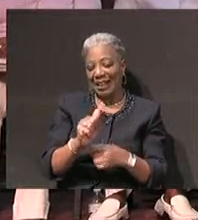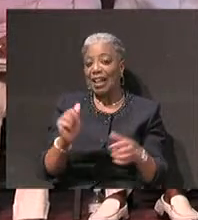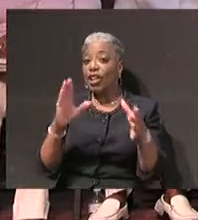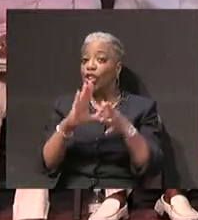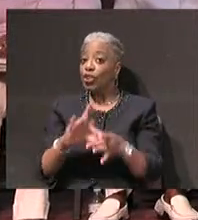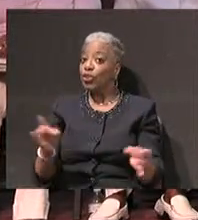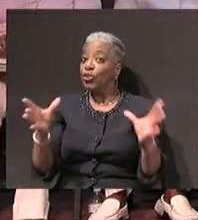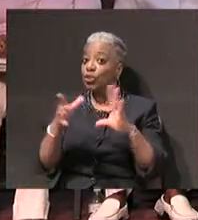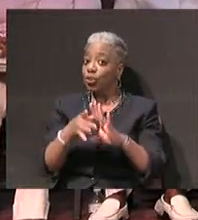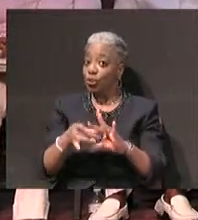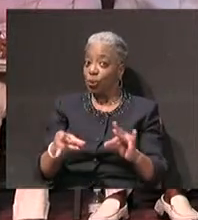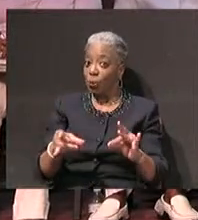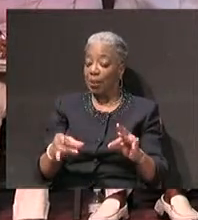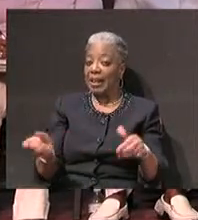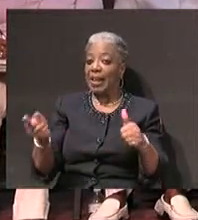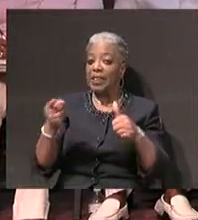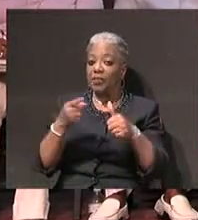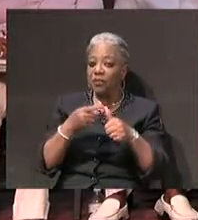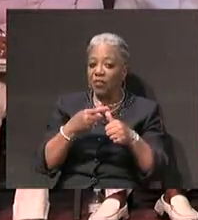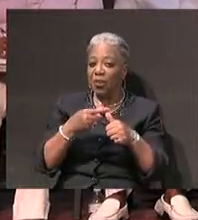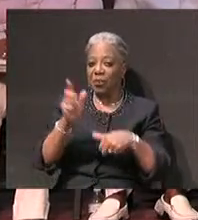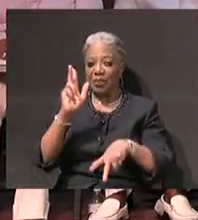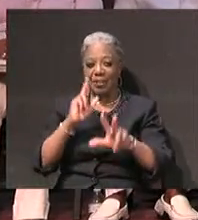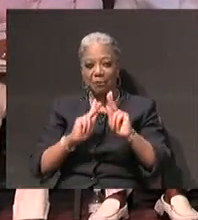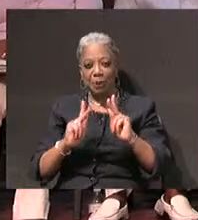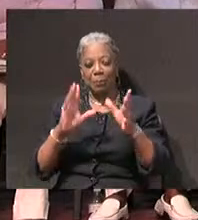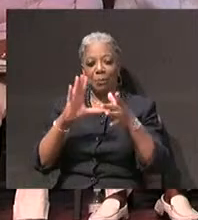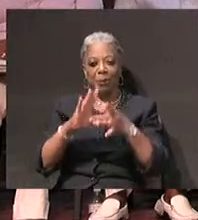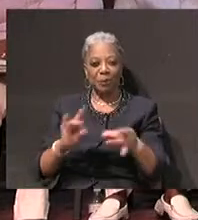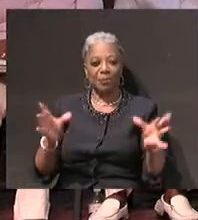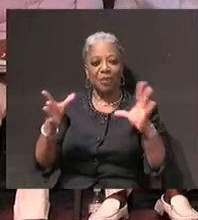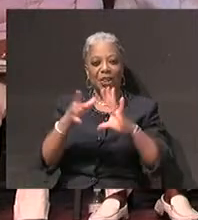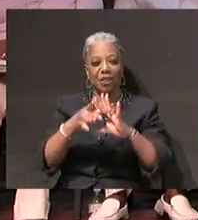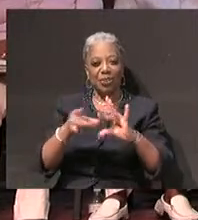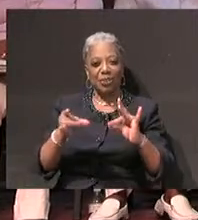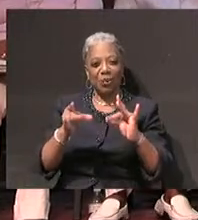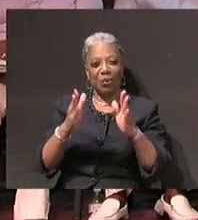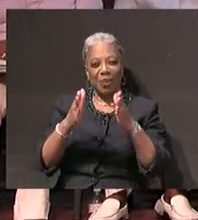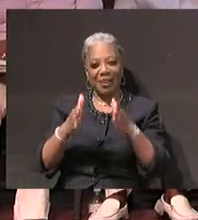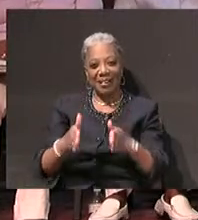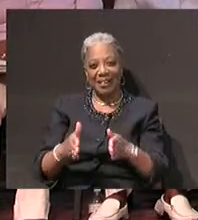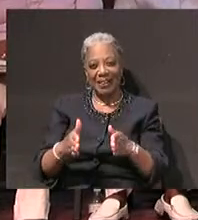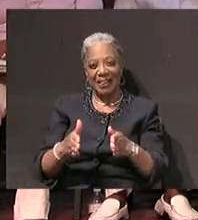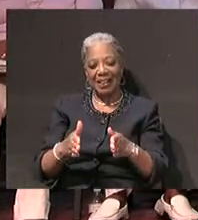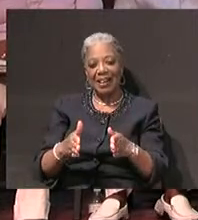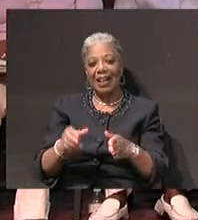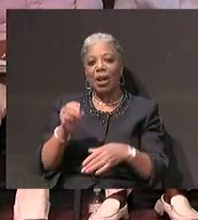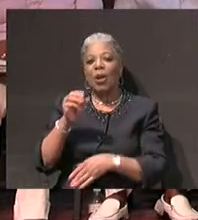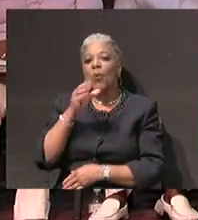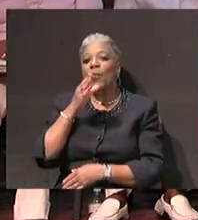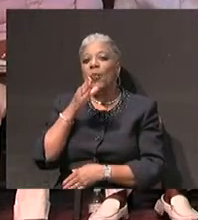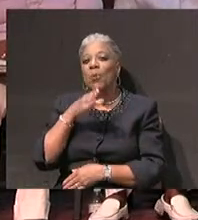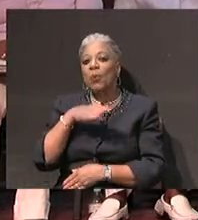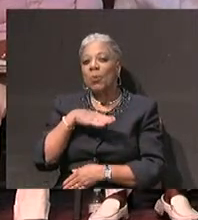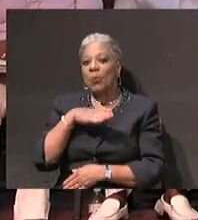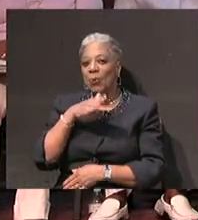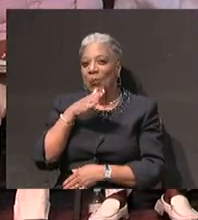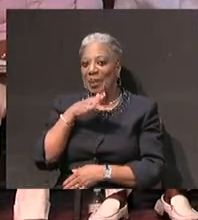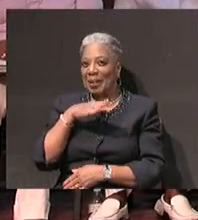storytellers of the resurrection of Jesus was the women. Now listen